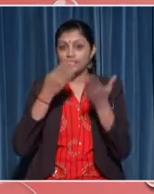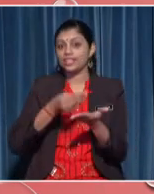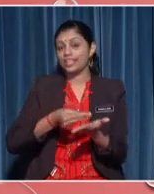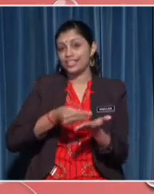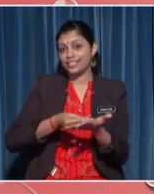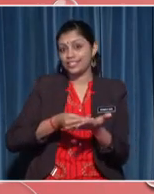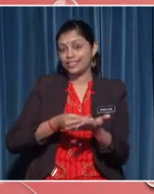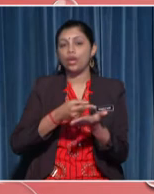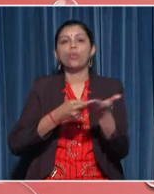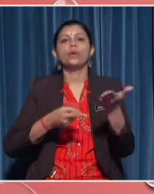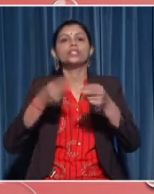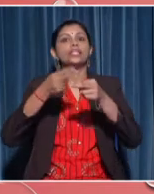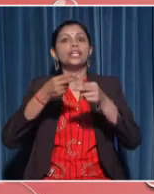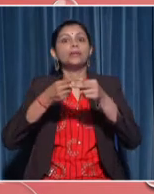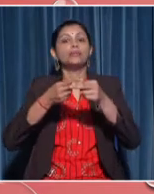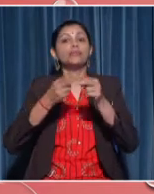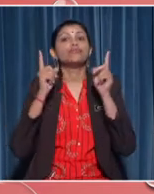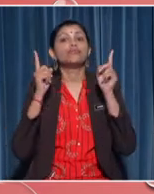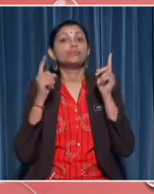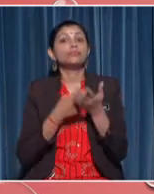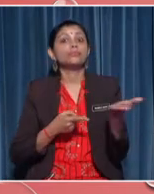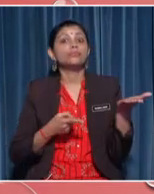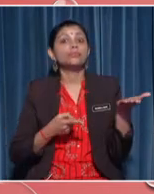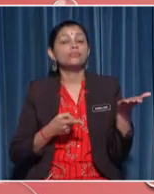we denominate Malaysian currency?